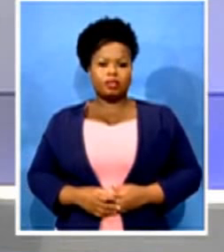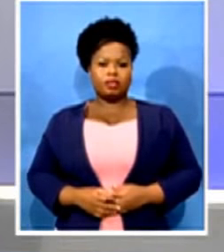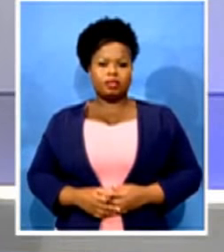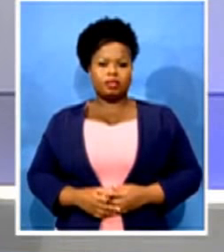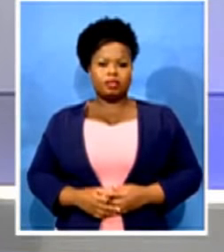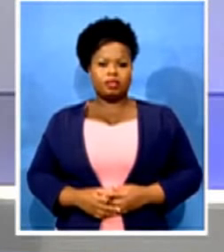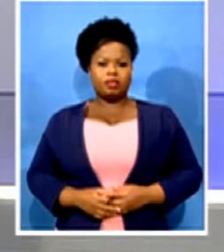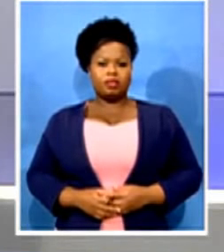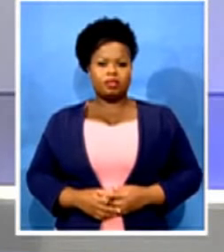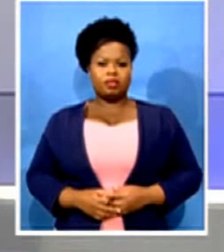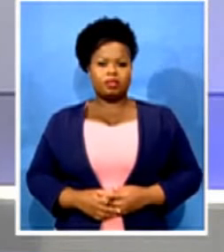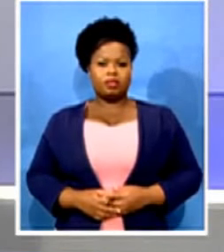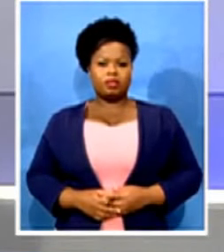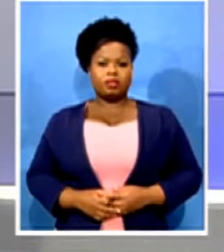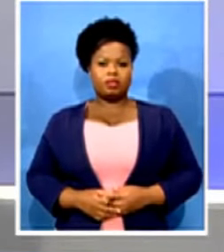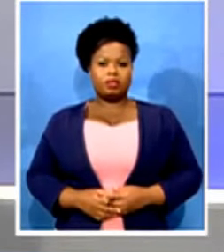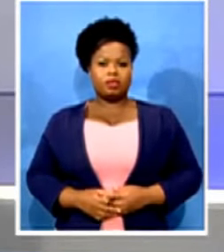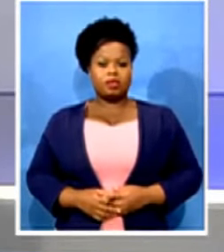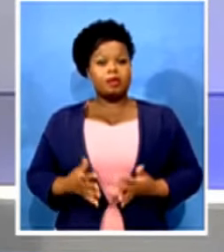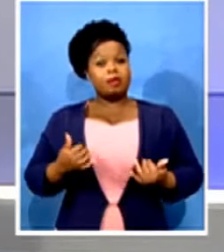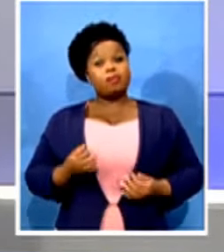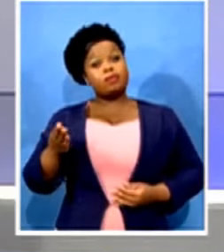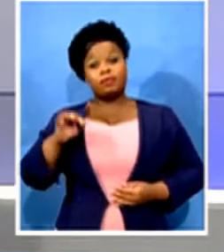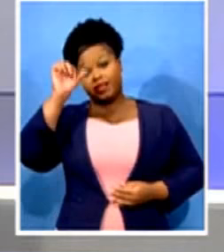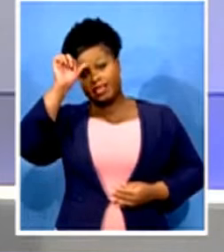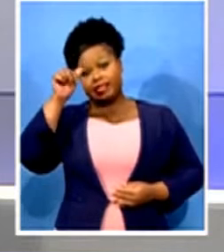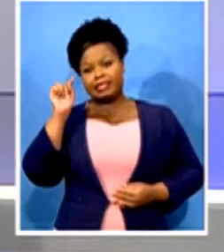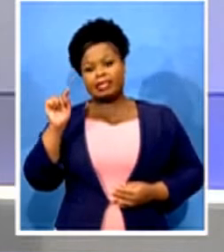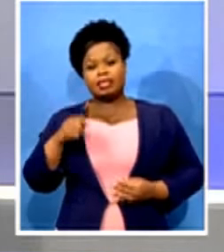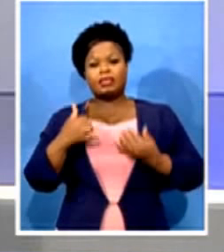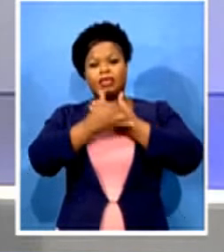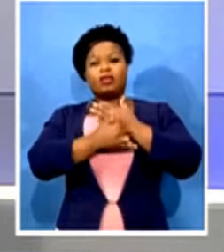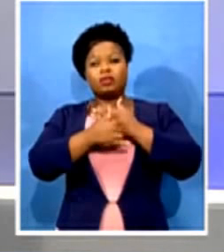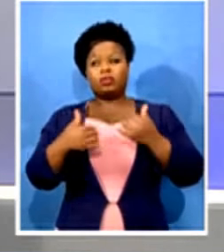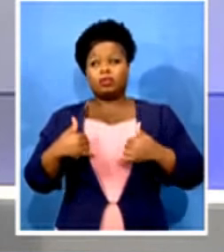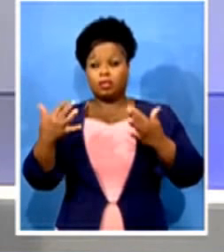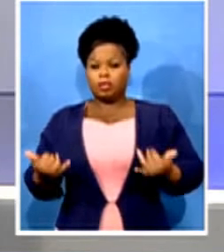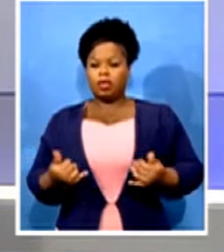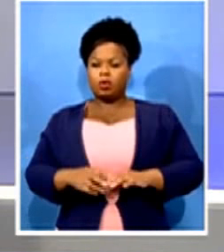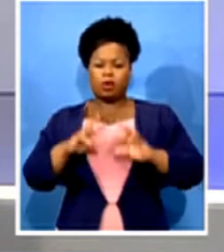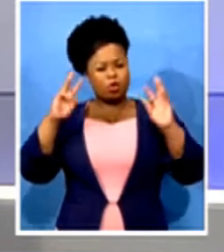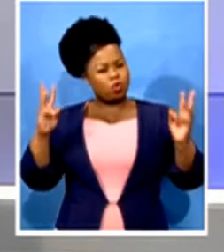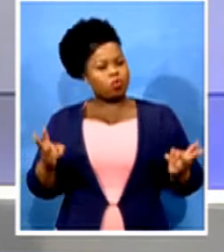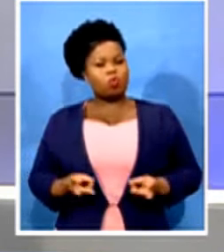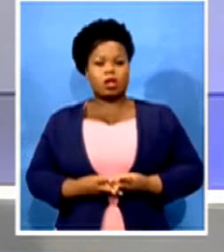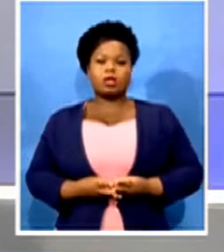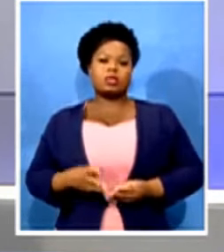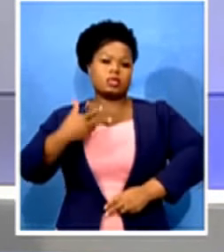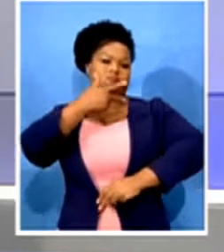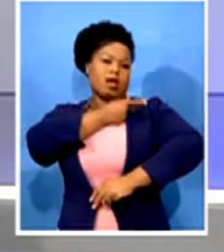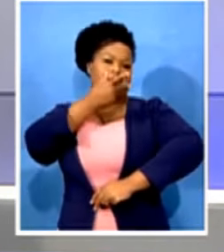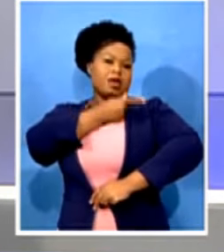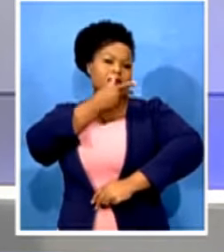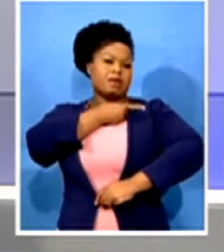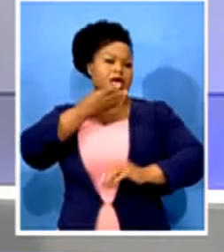To India now, where the country is kicking off what could be the world's largest immunization drive for COVID-19. The